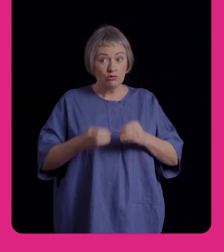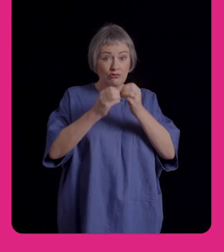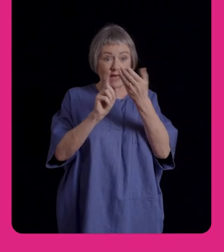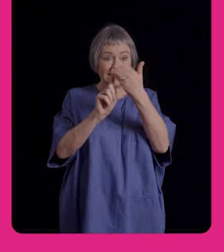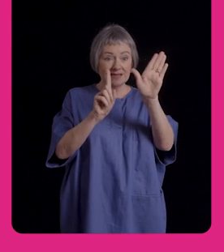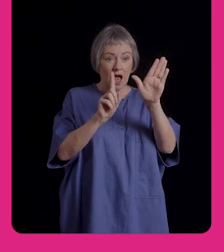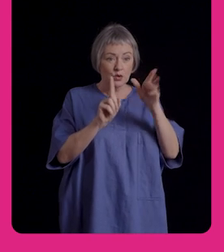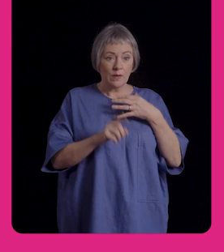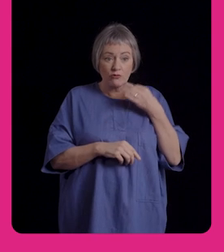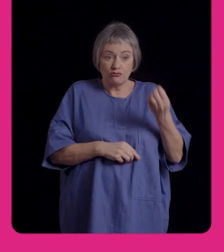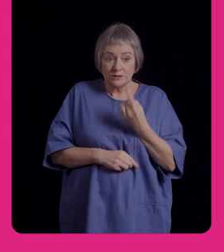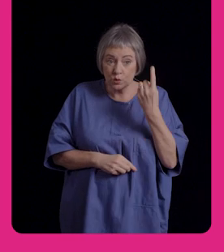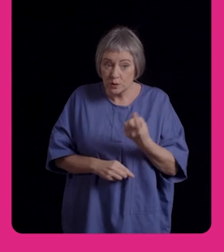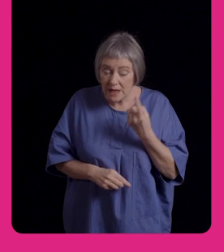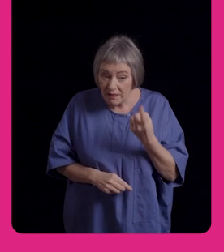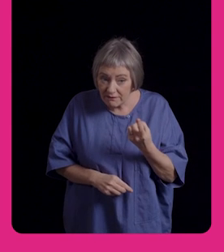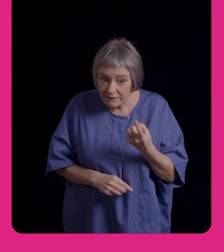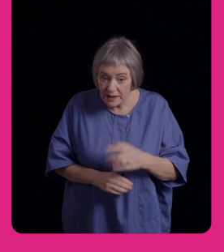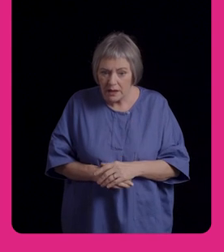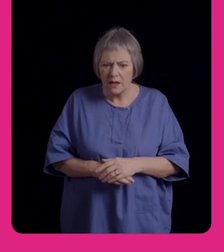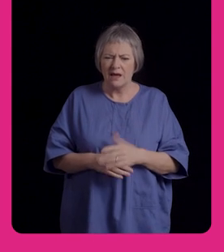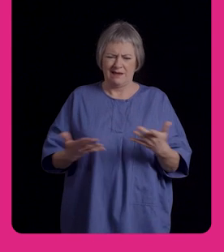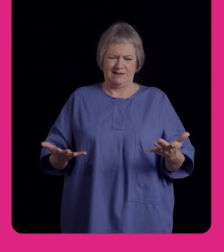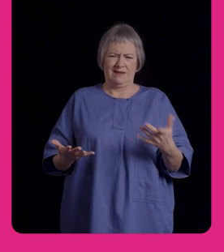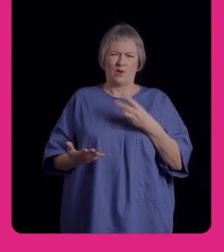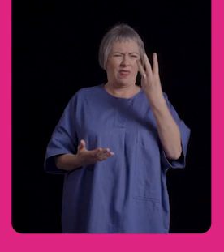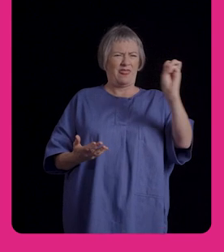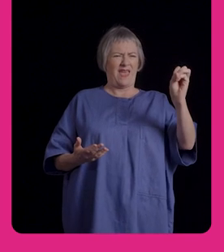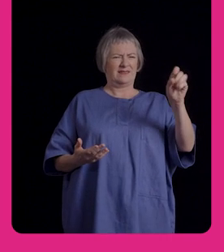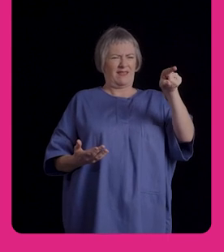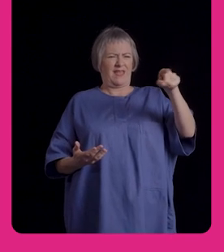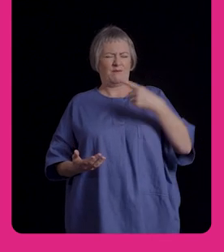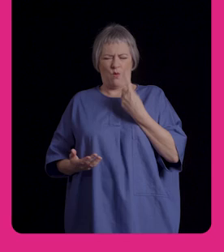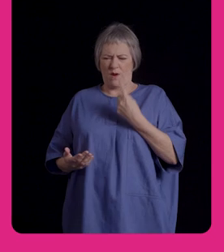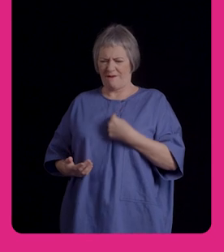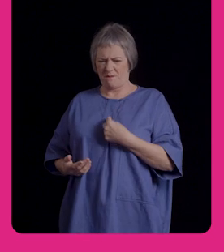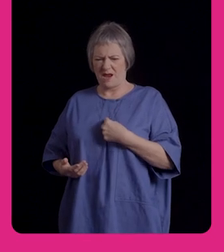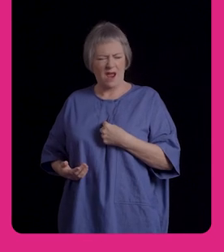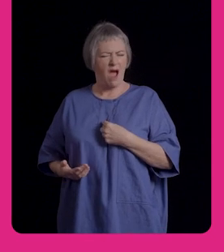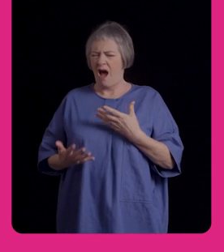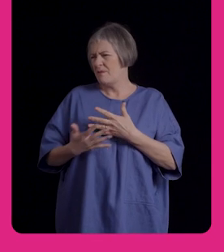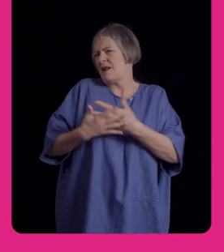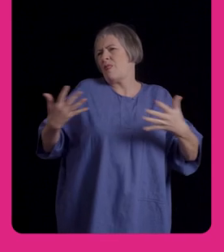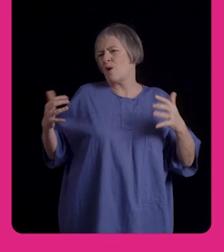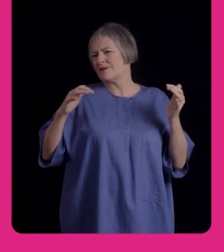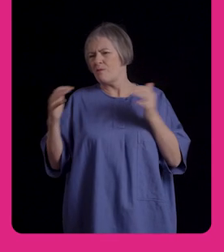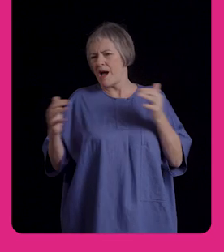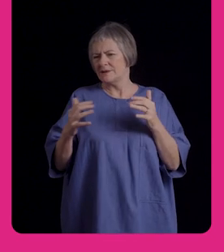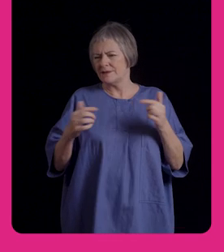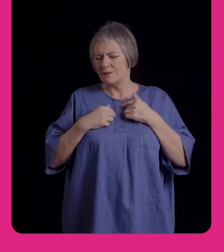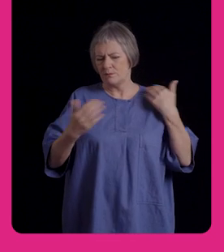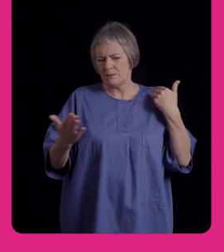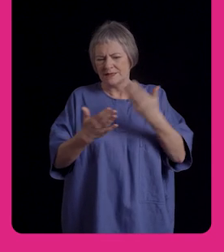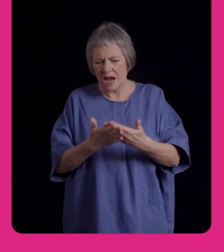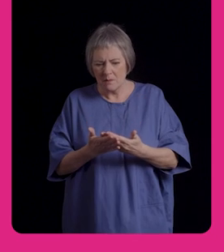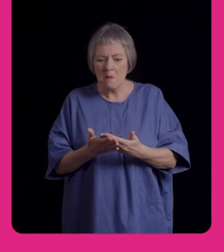distraction without any risk to yourself? Please, there's only 30 of them and one of me. I've defeated fat odds many a time. Now, I